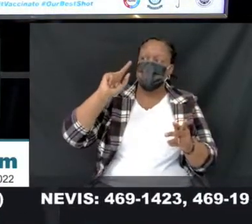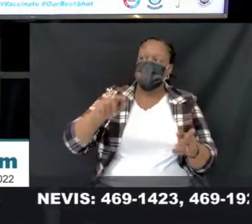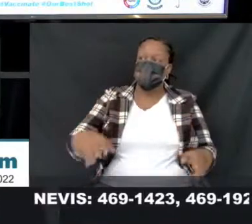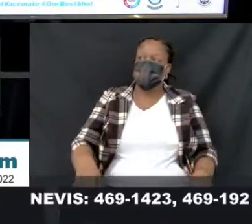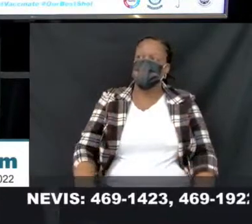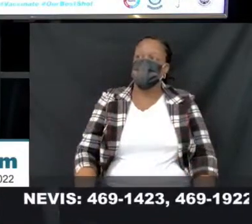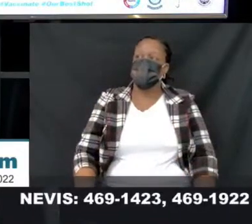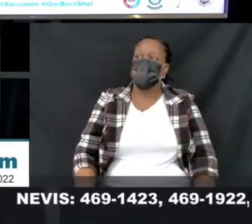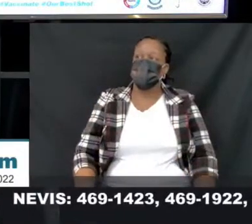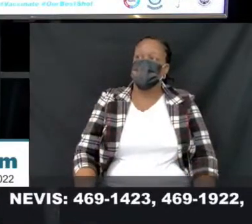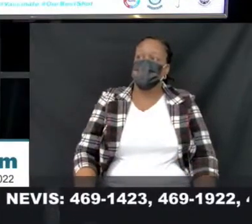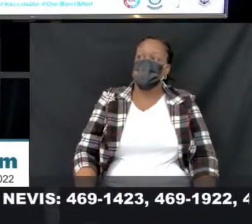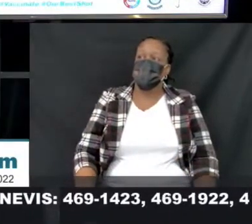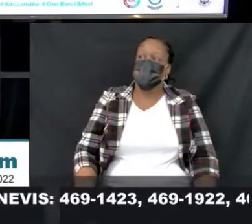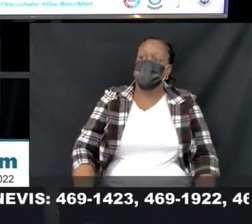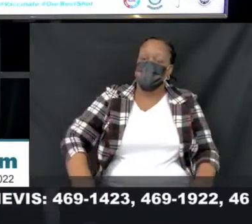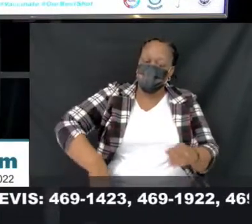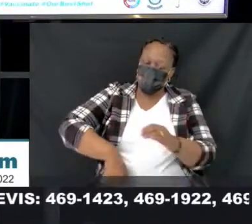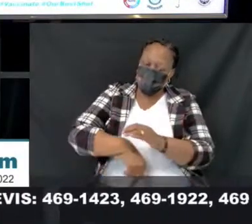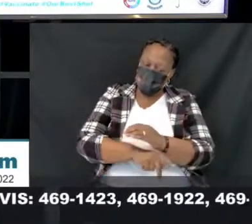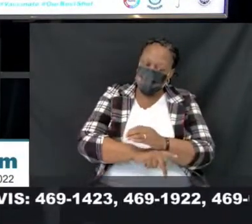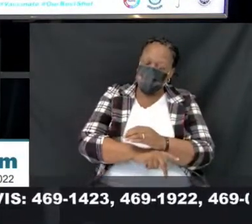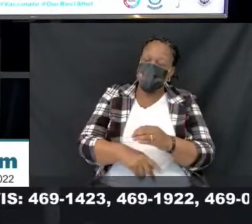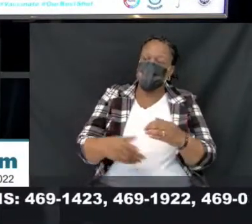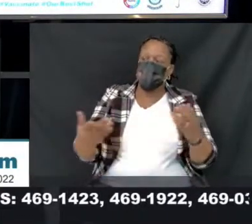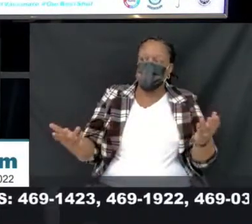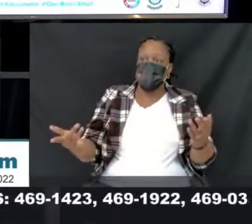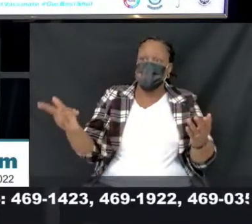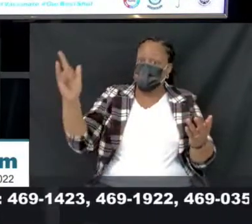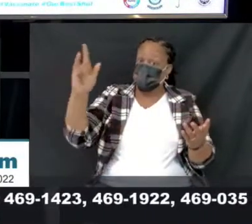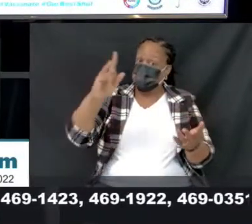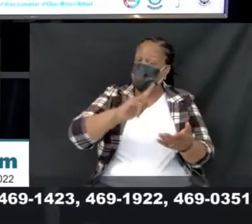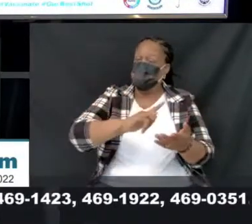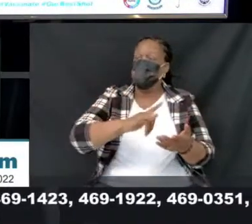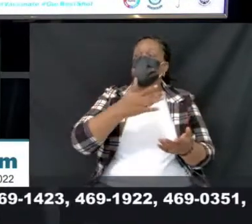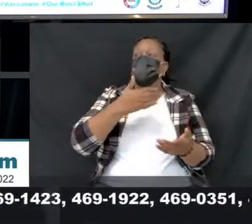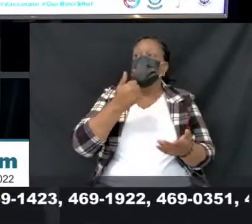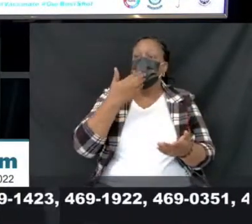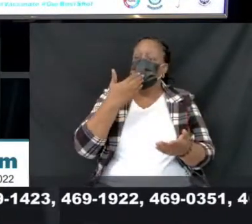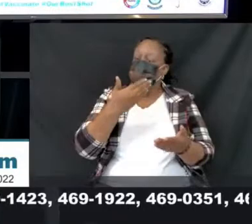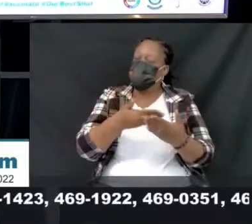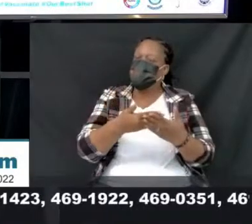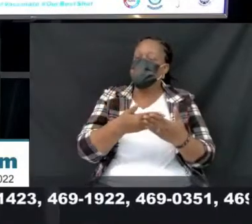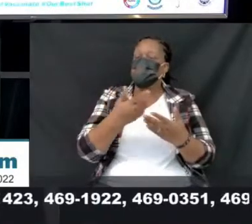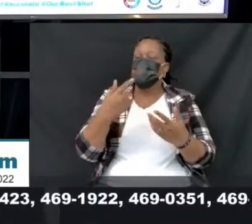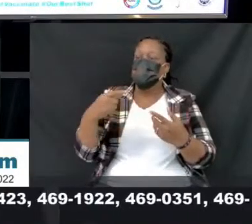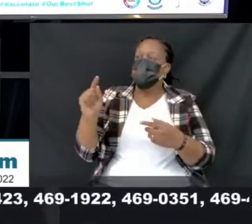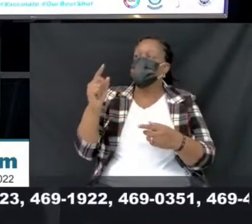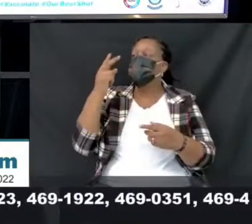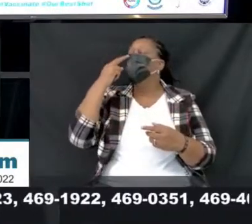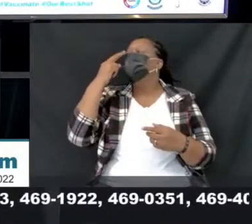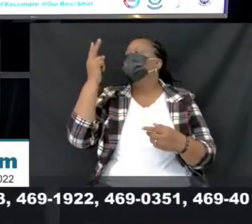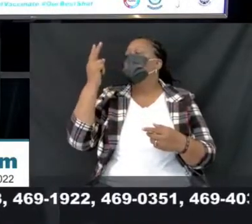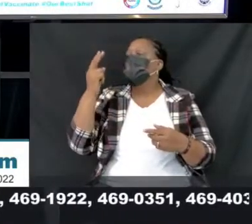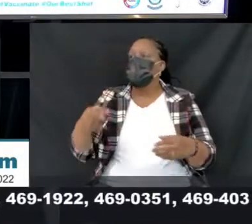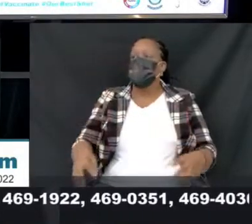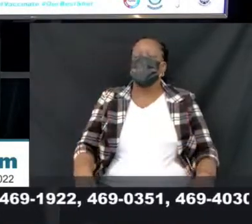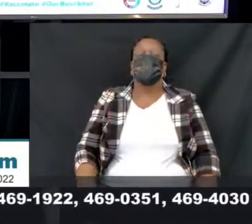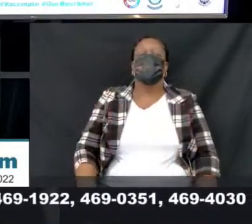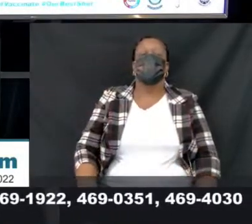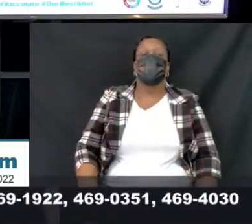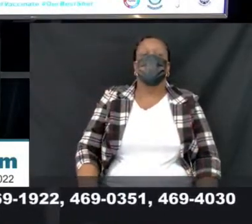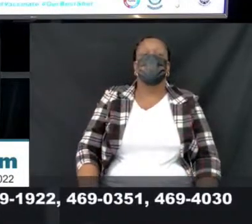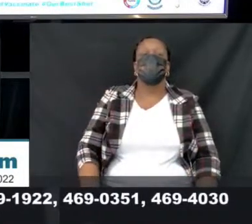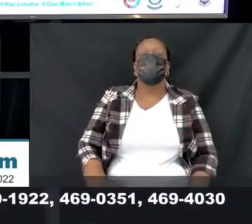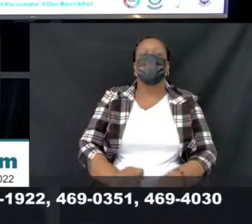Jacob and the team. So protocols are already there. So this association basically just need to package and